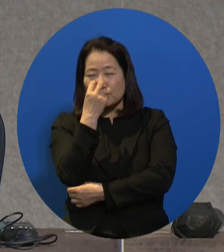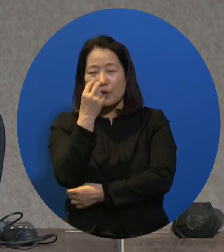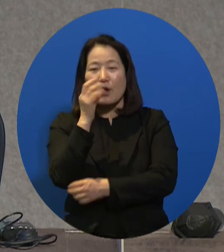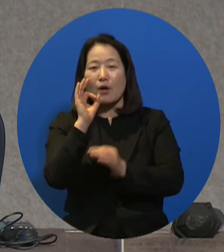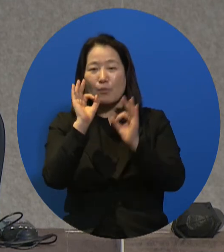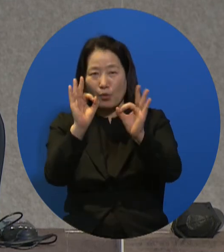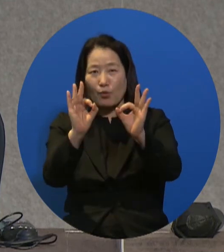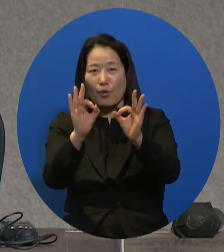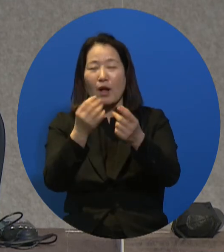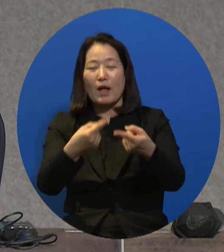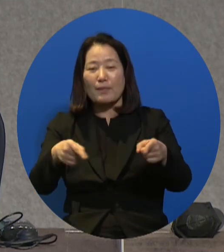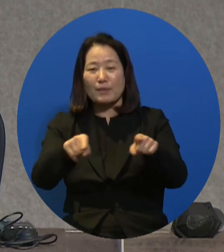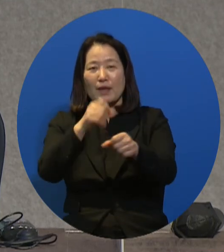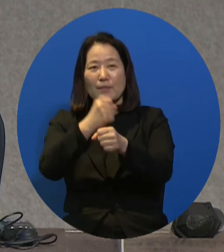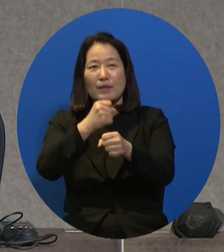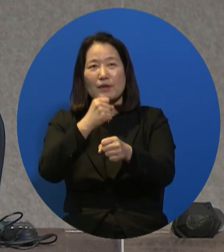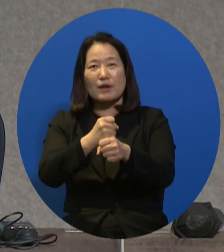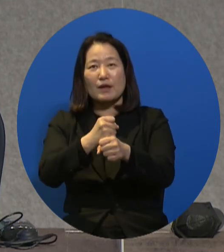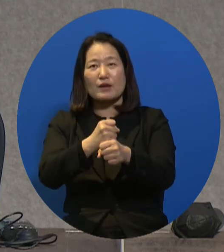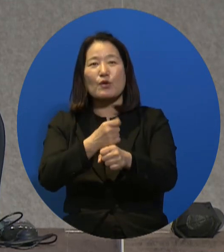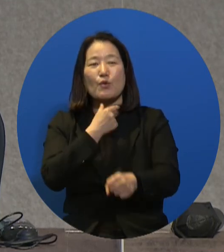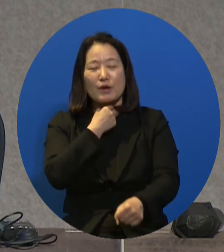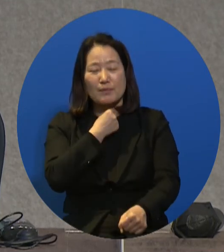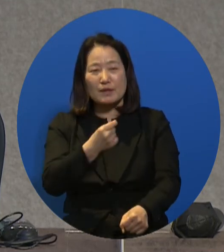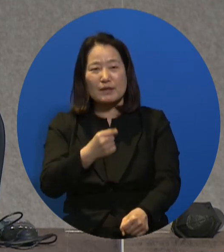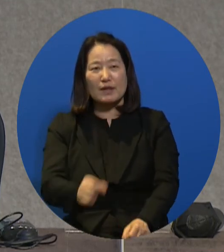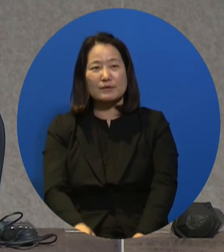how it would proceed in the future.